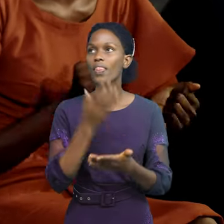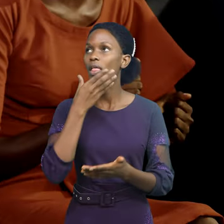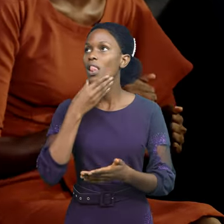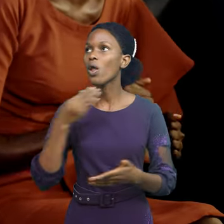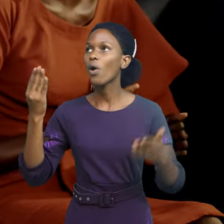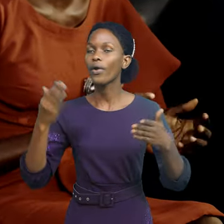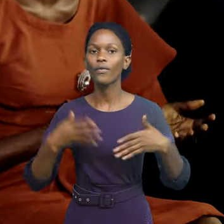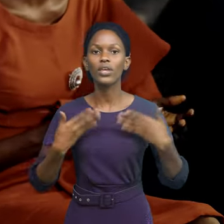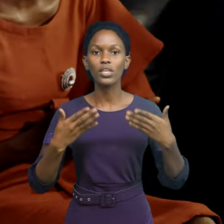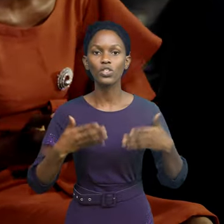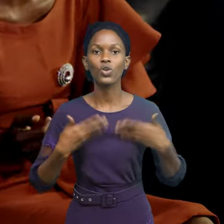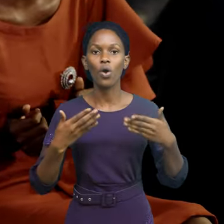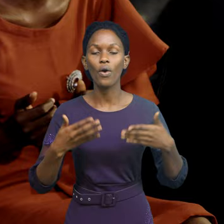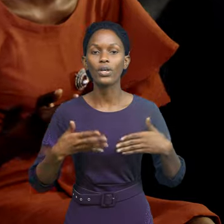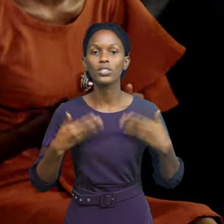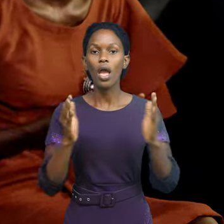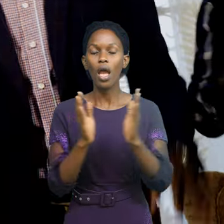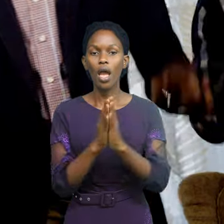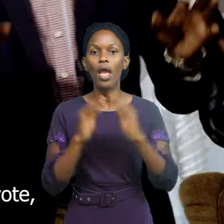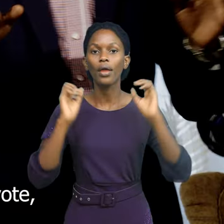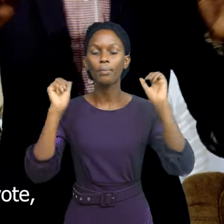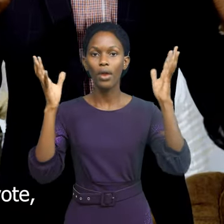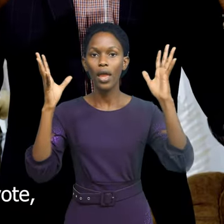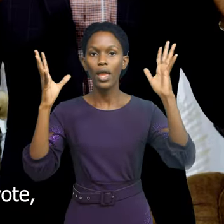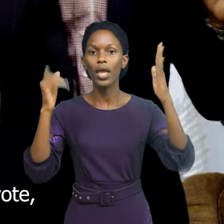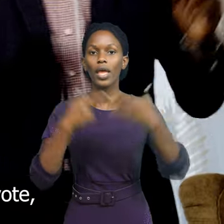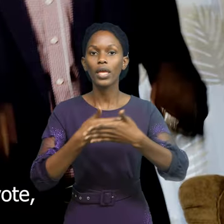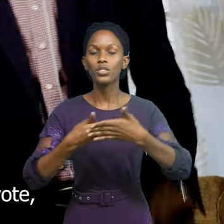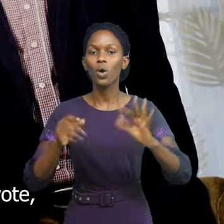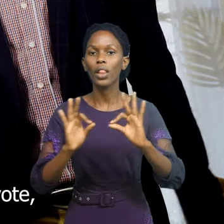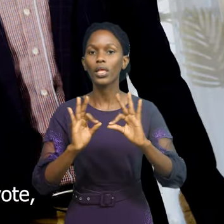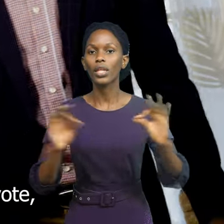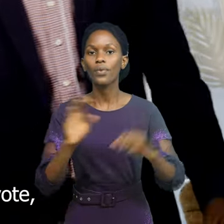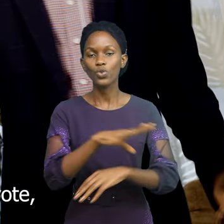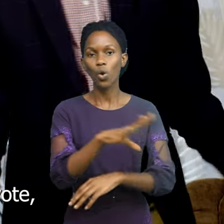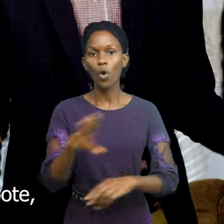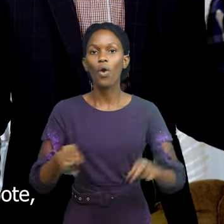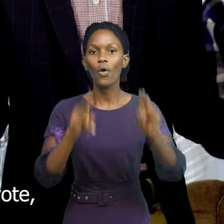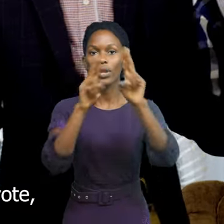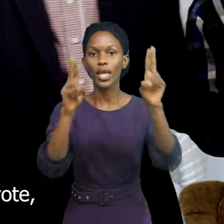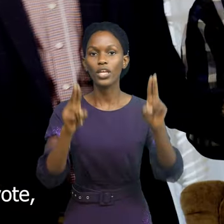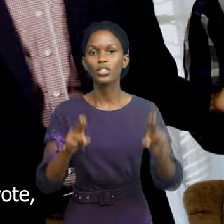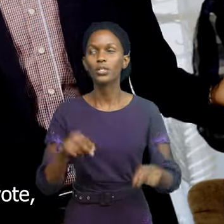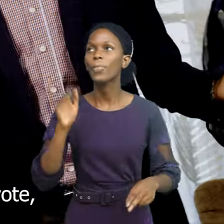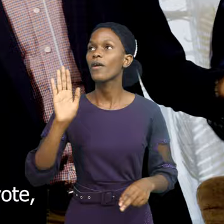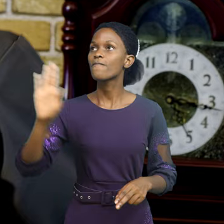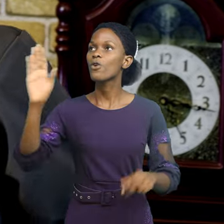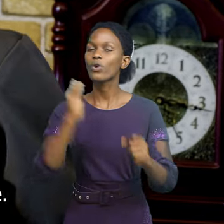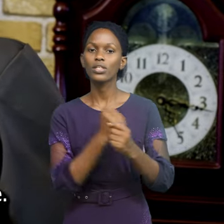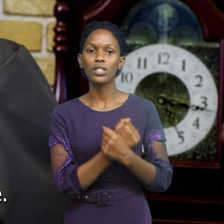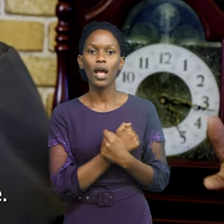rejoice in the Lord, rejoice, and praise his holy name to all